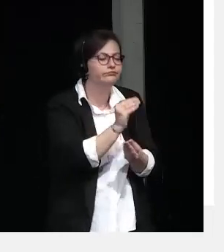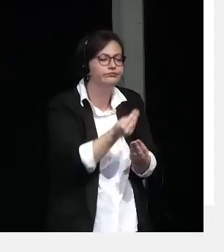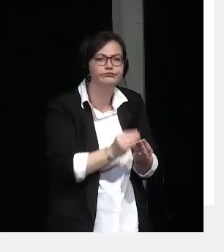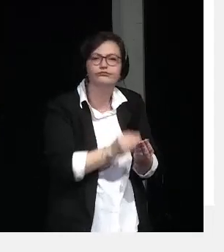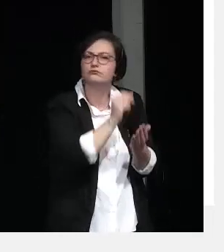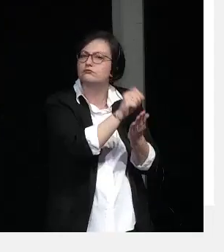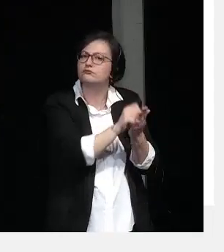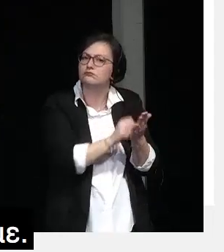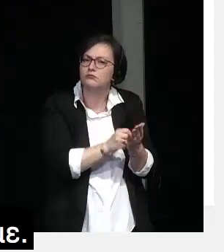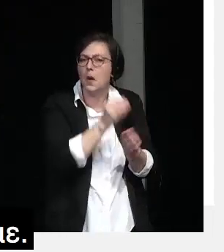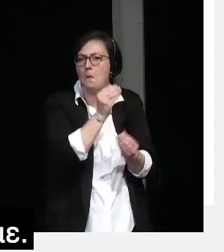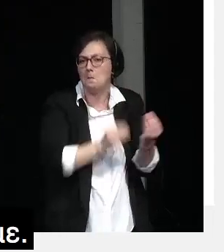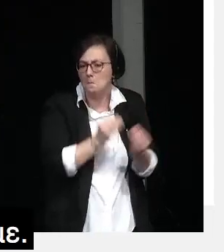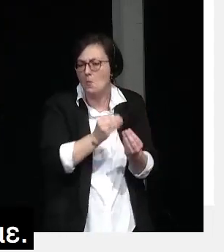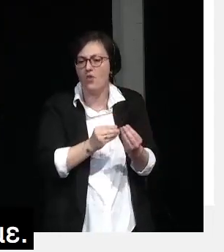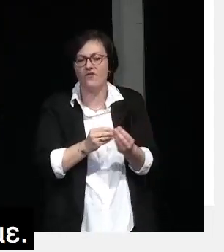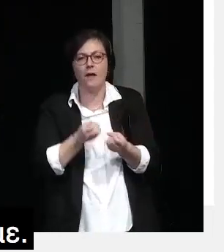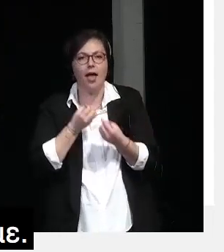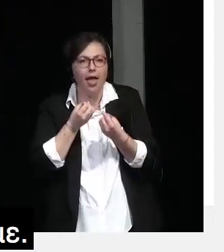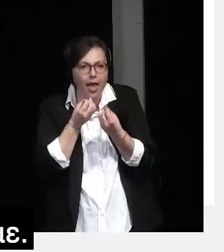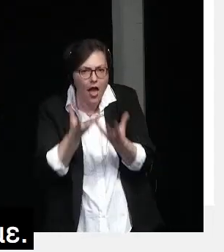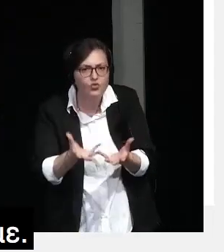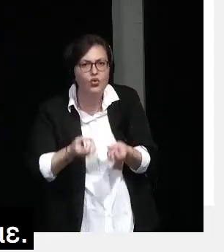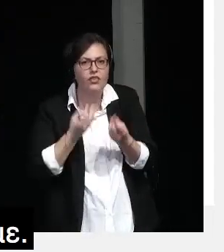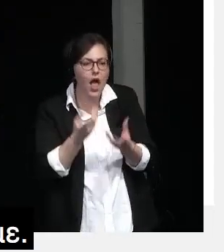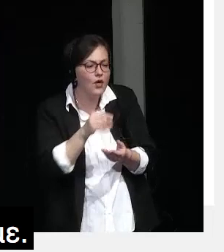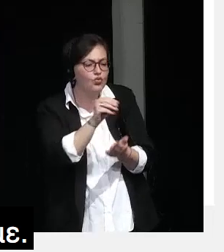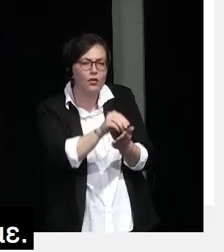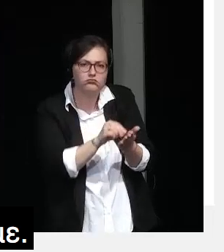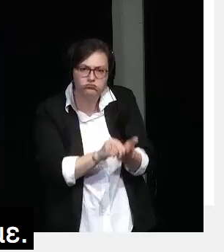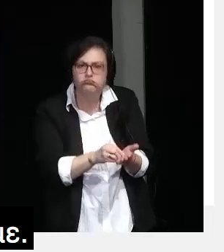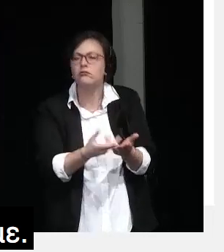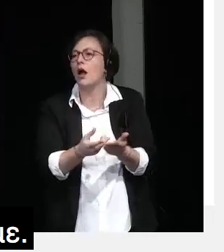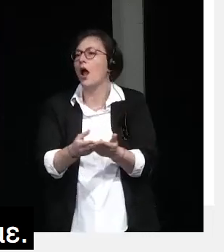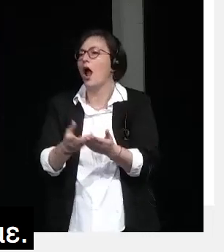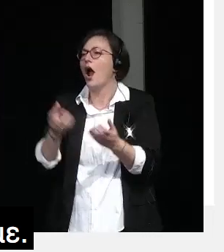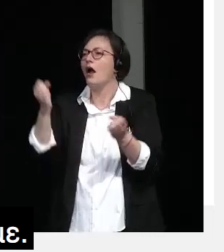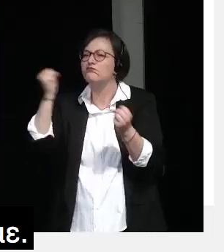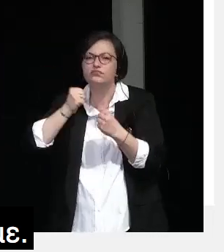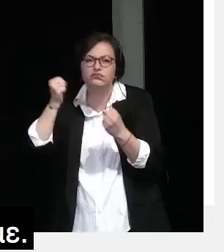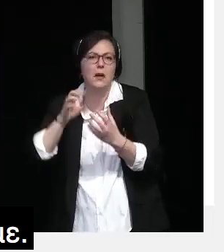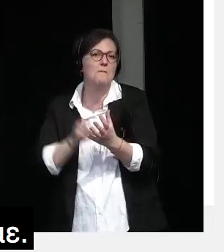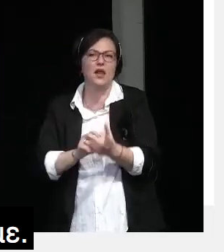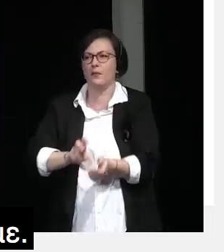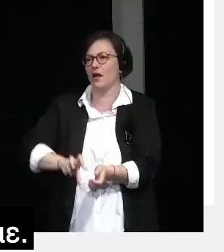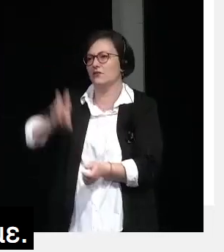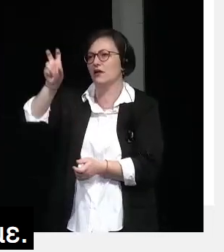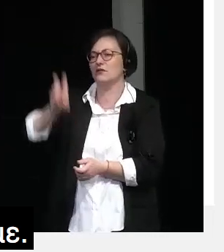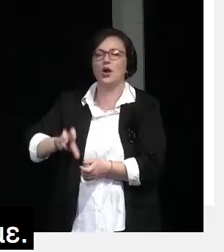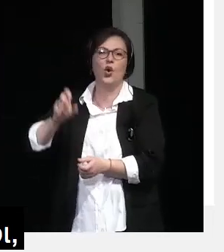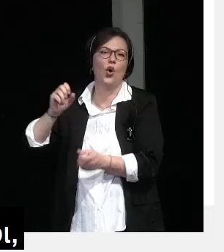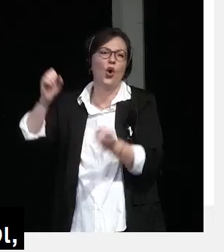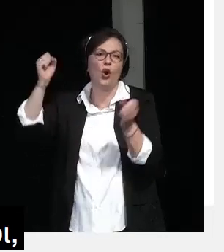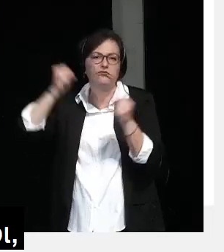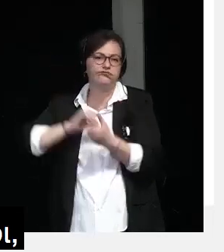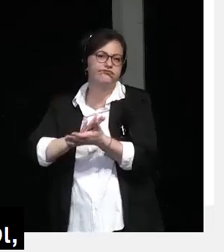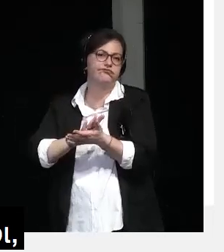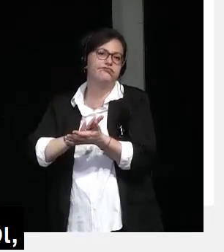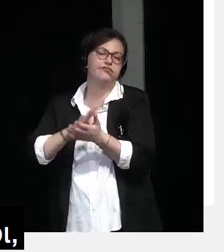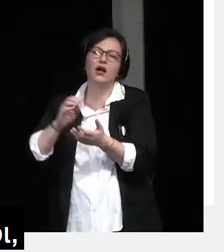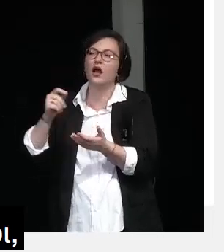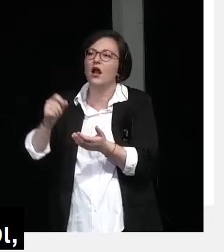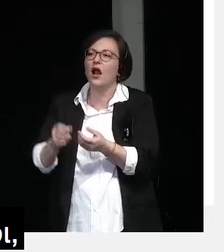keeps breaking to really pie in the sky. And it's everything from